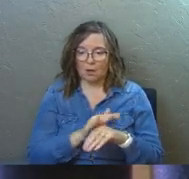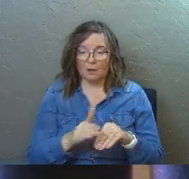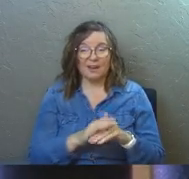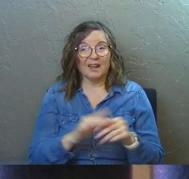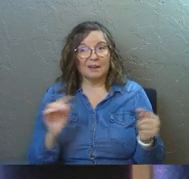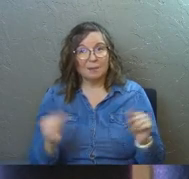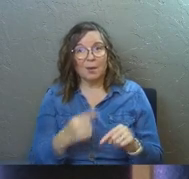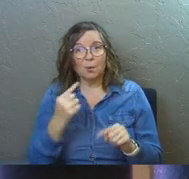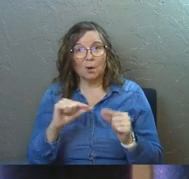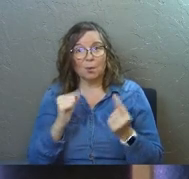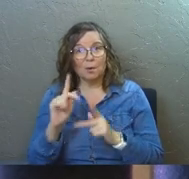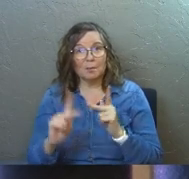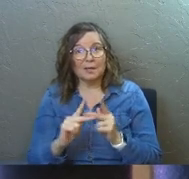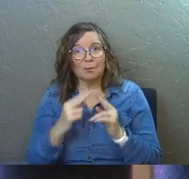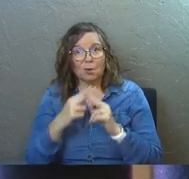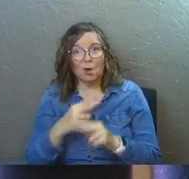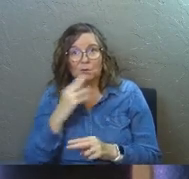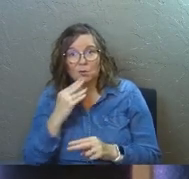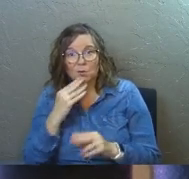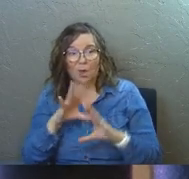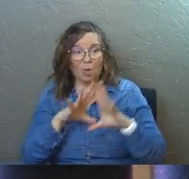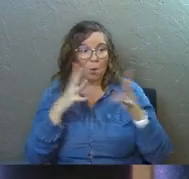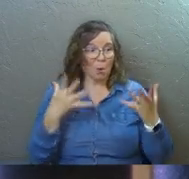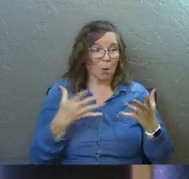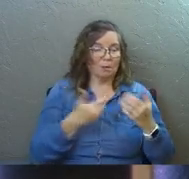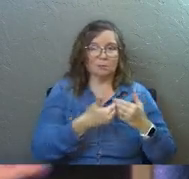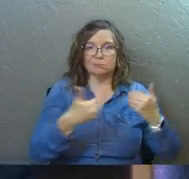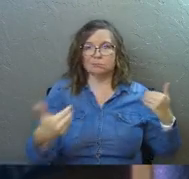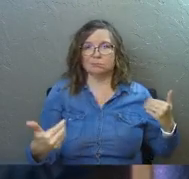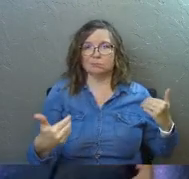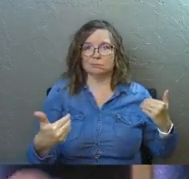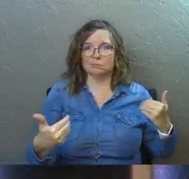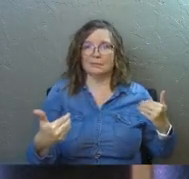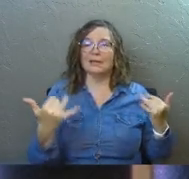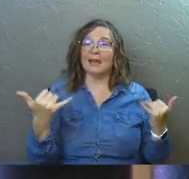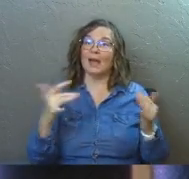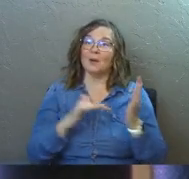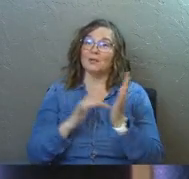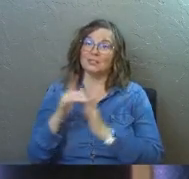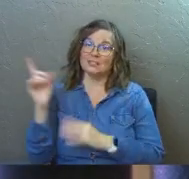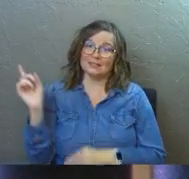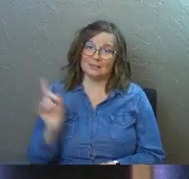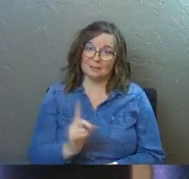one group of people called the Jews and not the whole world? Enter Jesus.